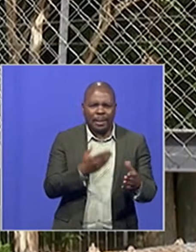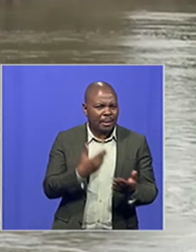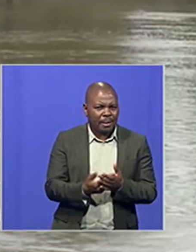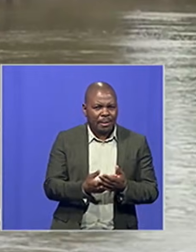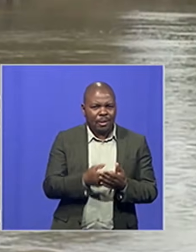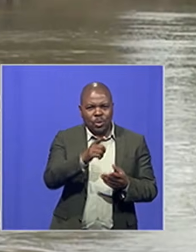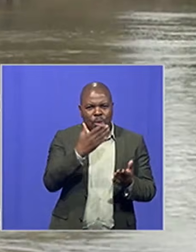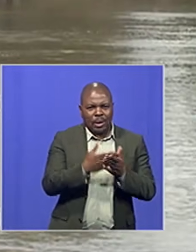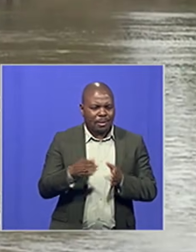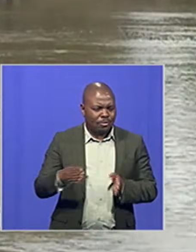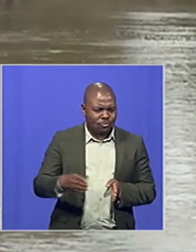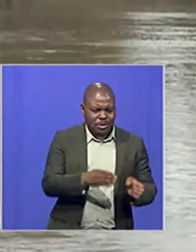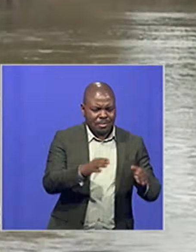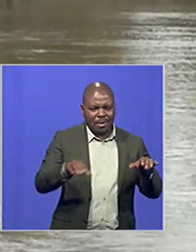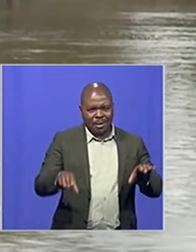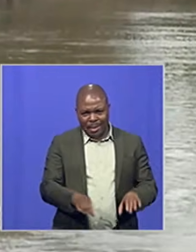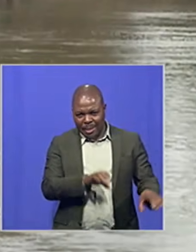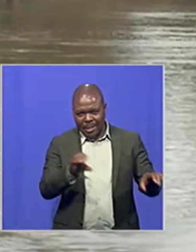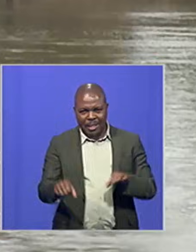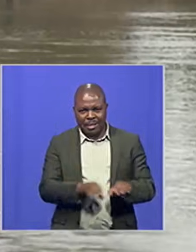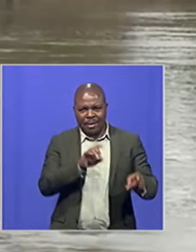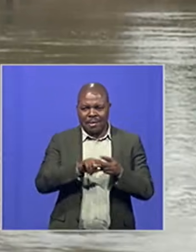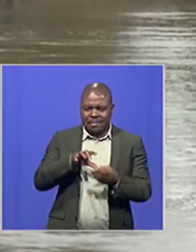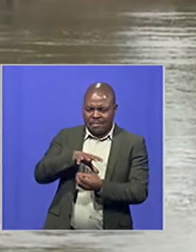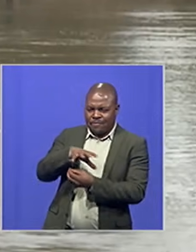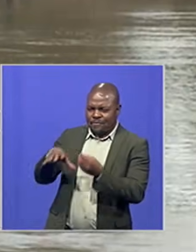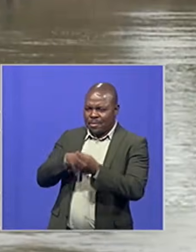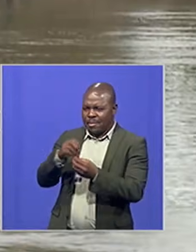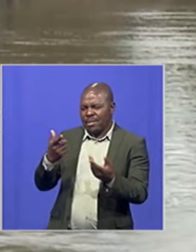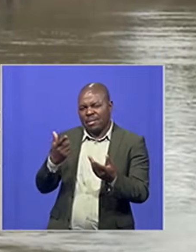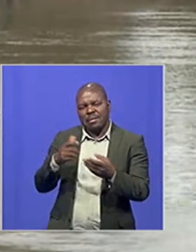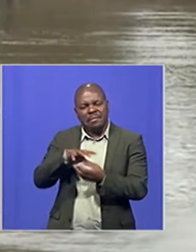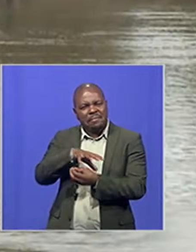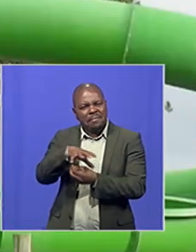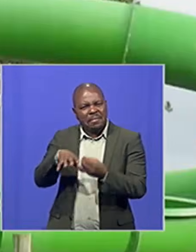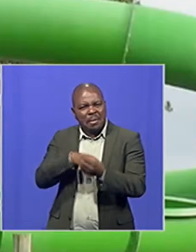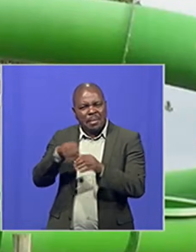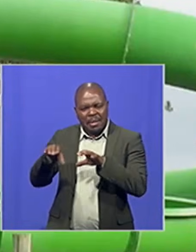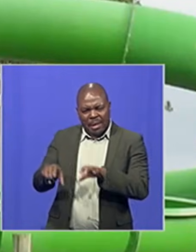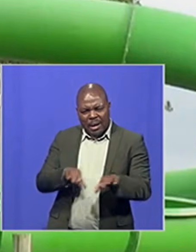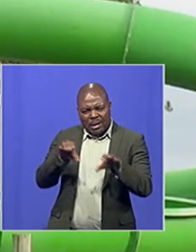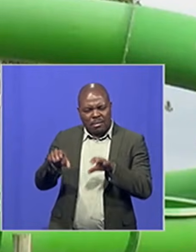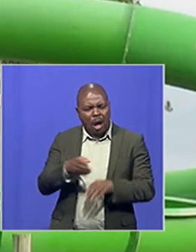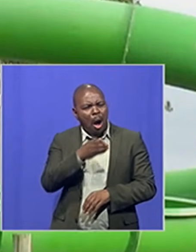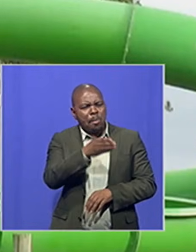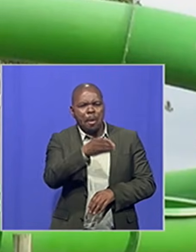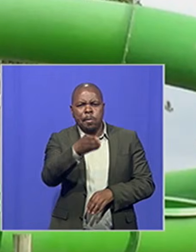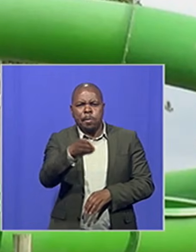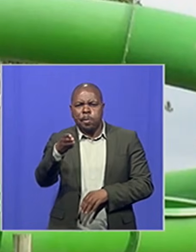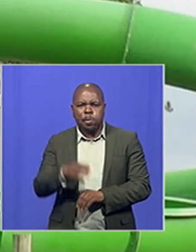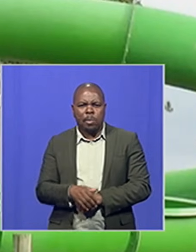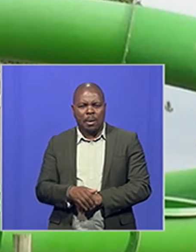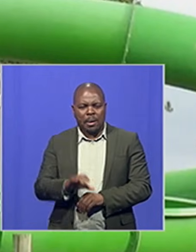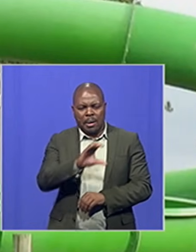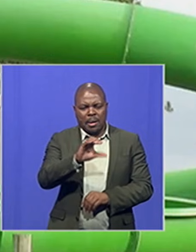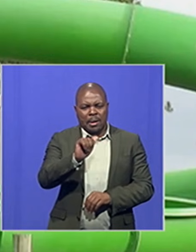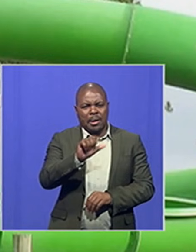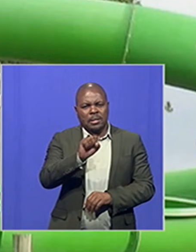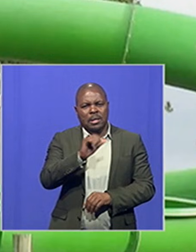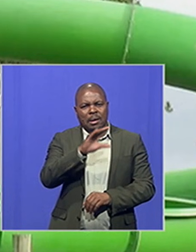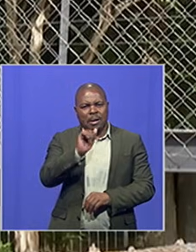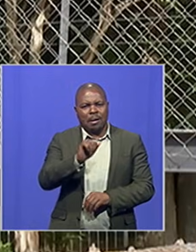have river activities. If you are coming with a family, we've got a lot of family-friendly events that are happening. Kasakara is also a nice